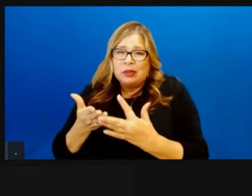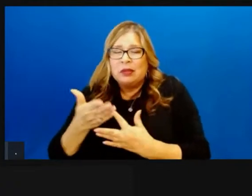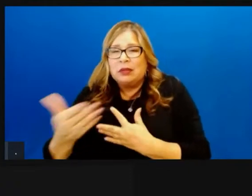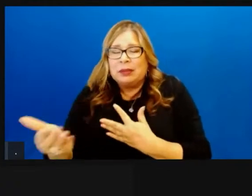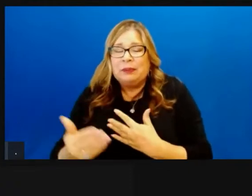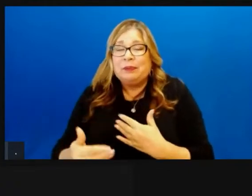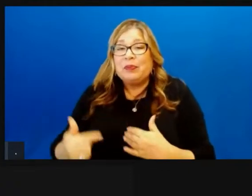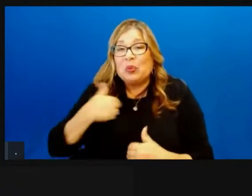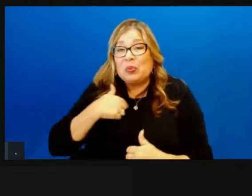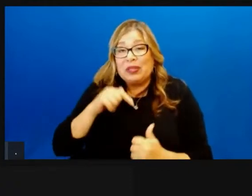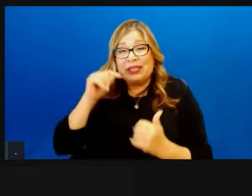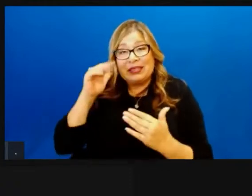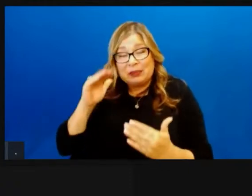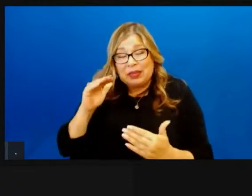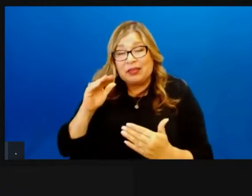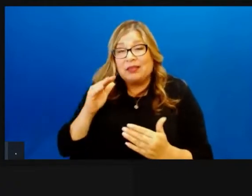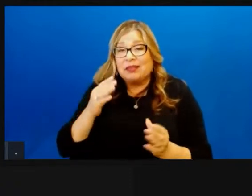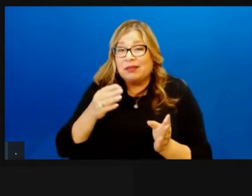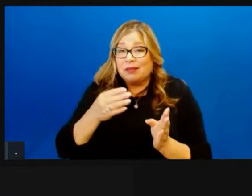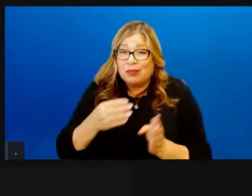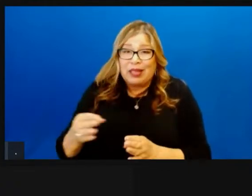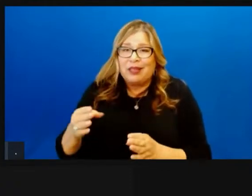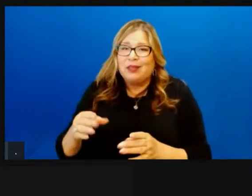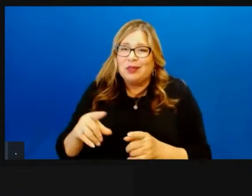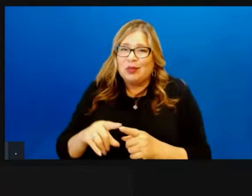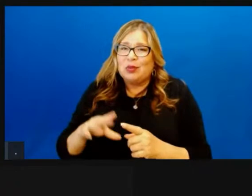it successfully as a state.